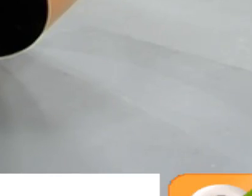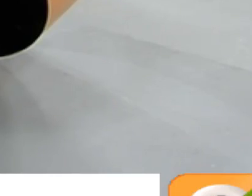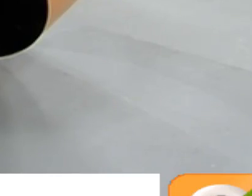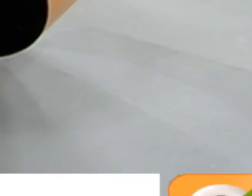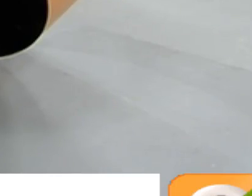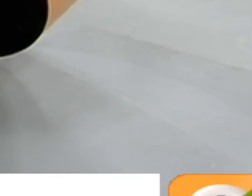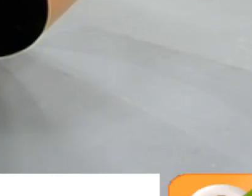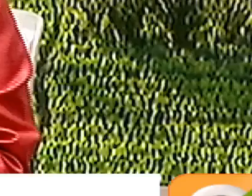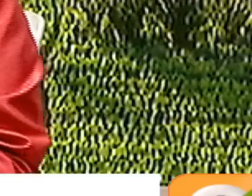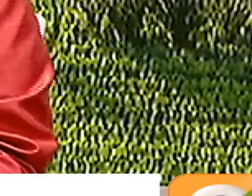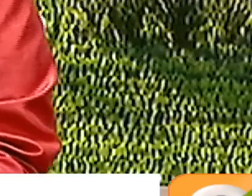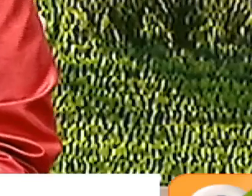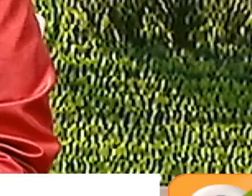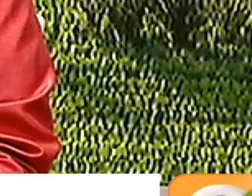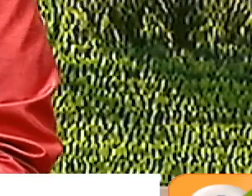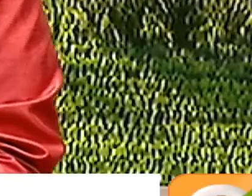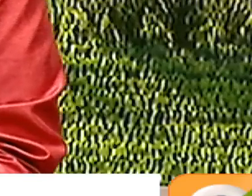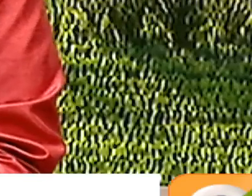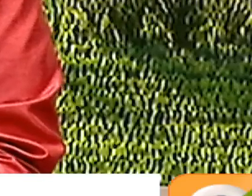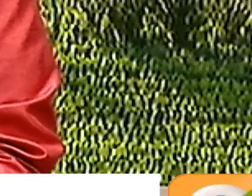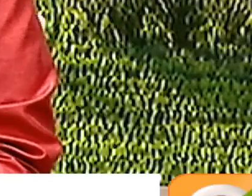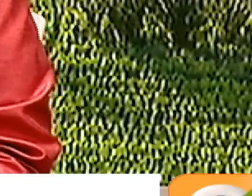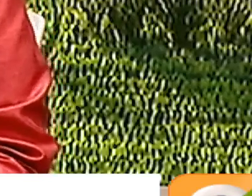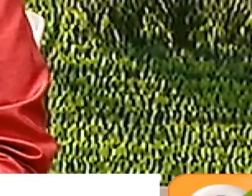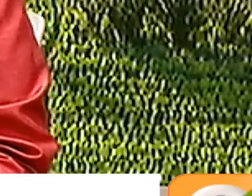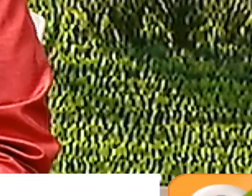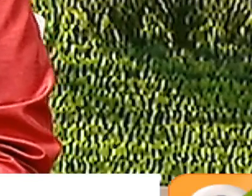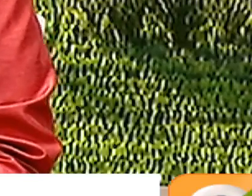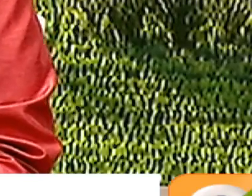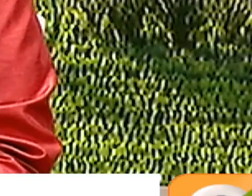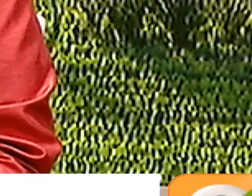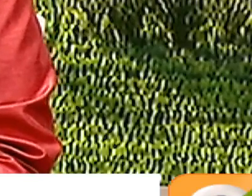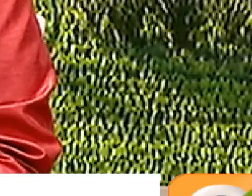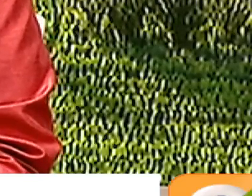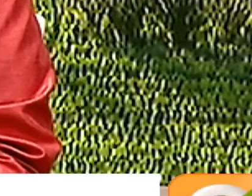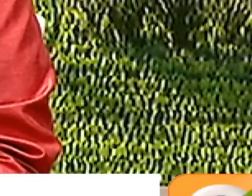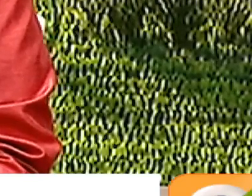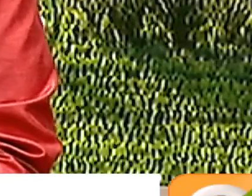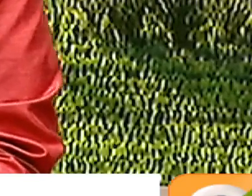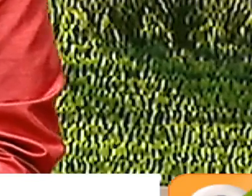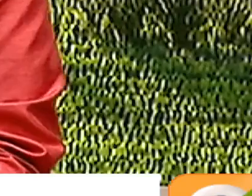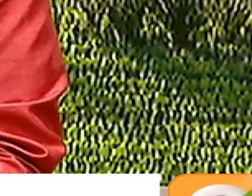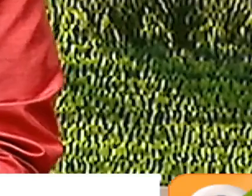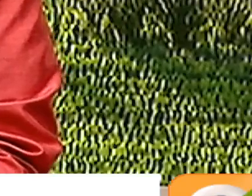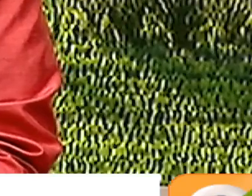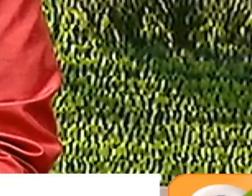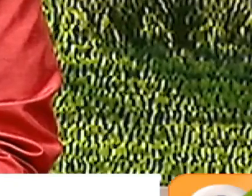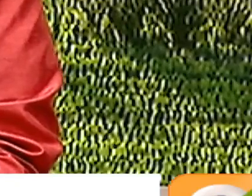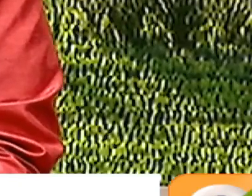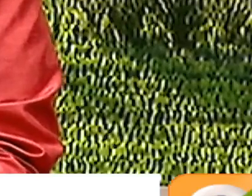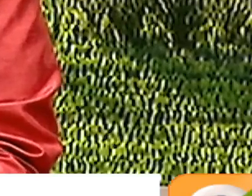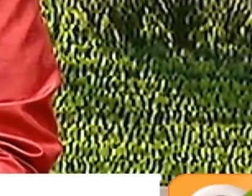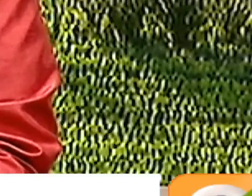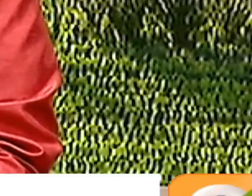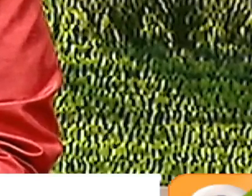maybe? I wouldn't call it resistance, Wahiga. This is a new platform. It's new even to the staff of the Ministry of Lands and Physical Planning. We keep learning every day.